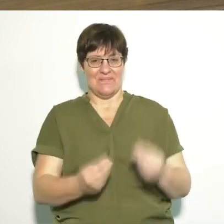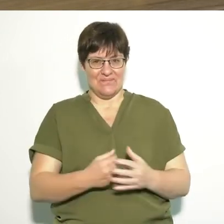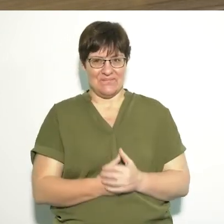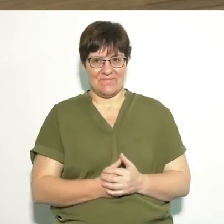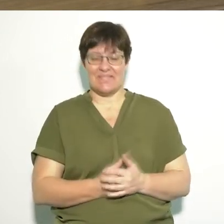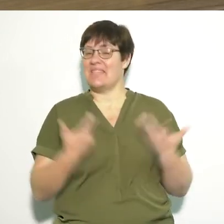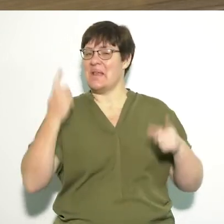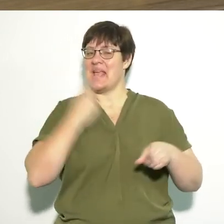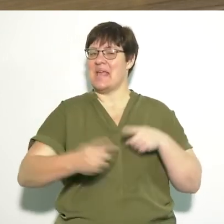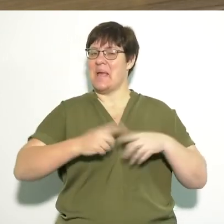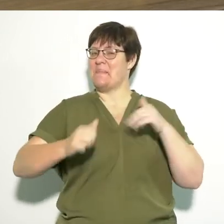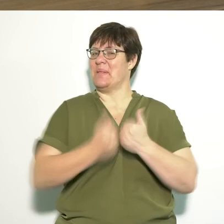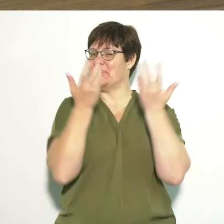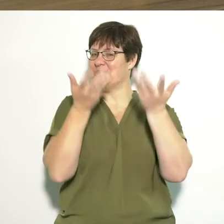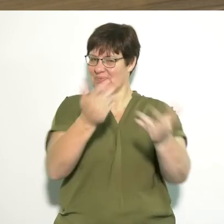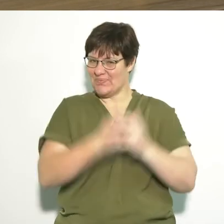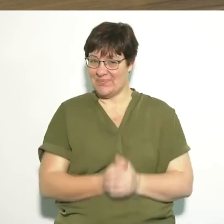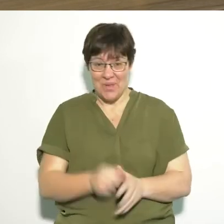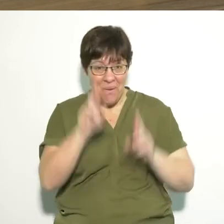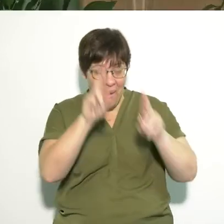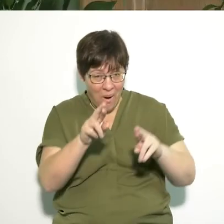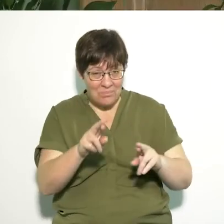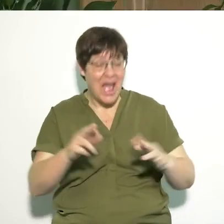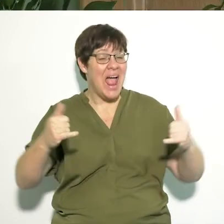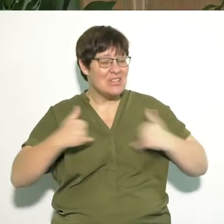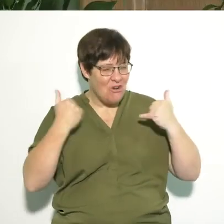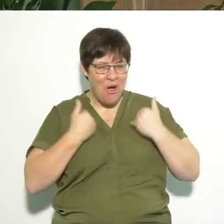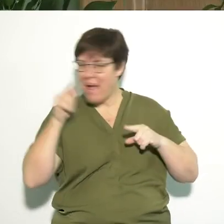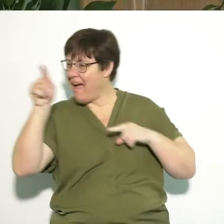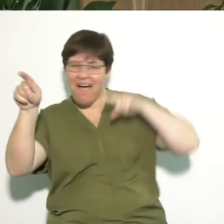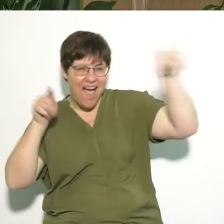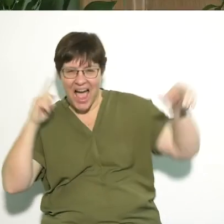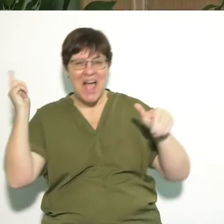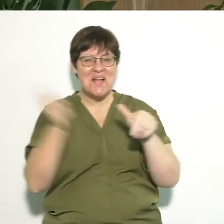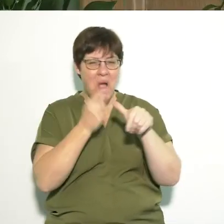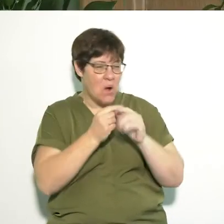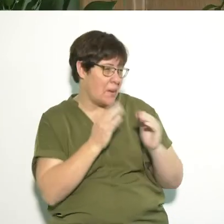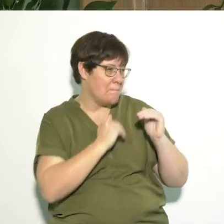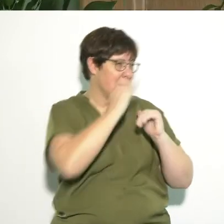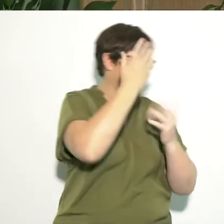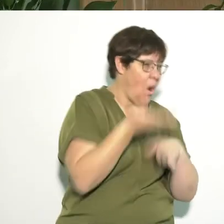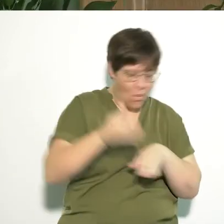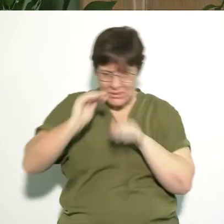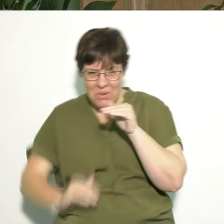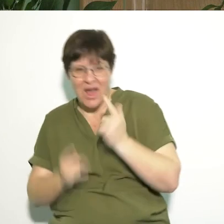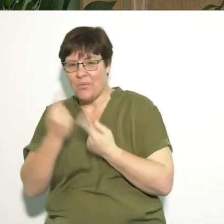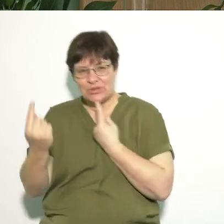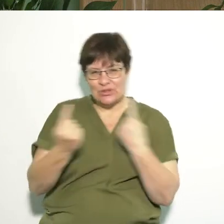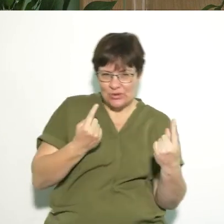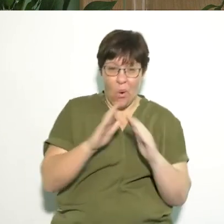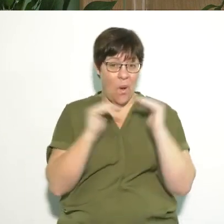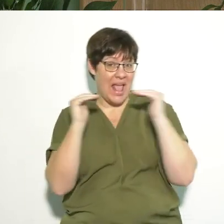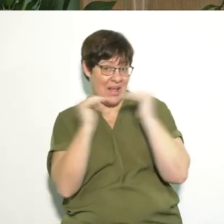equal. And that's how we play our game. So I hope you can go around and find some things all around the house and see if you can